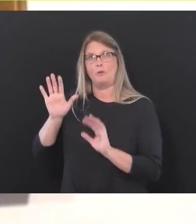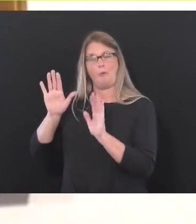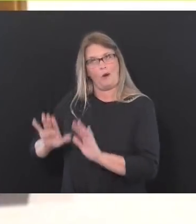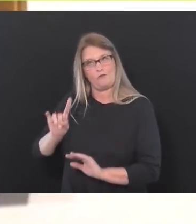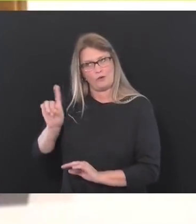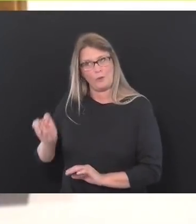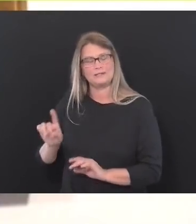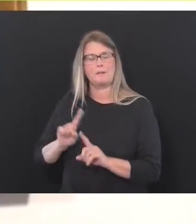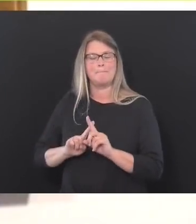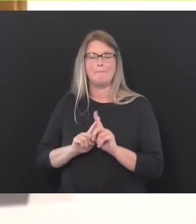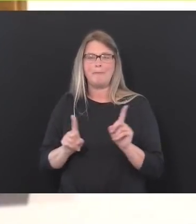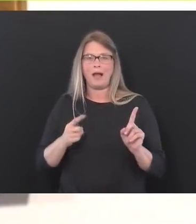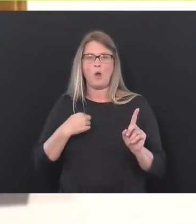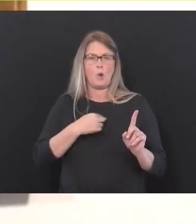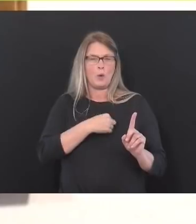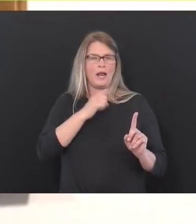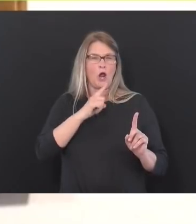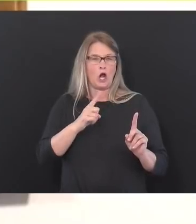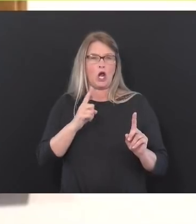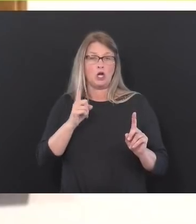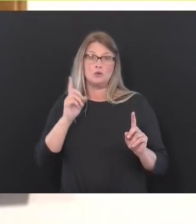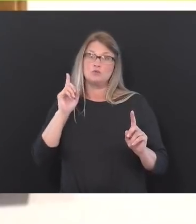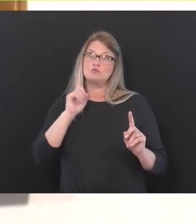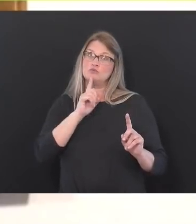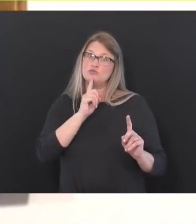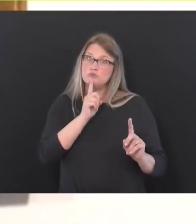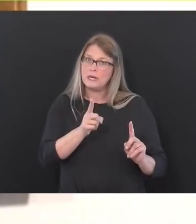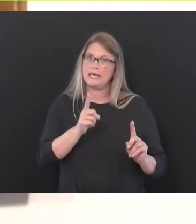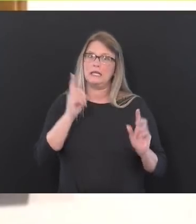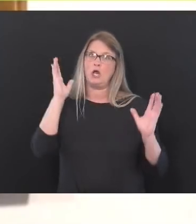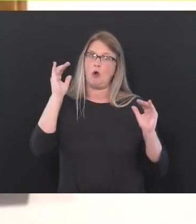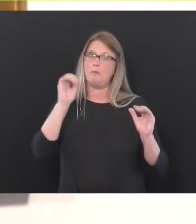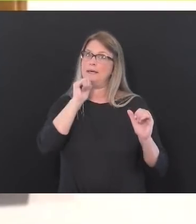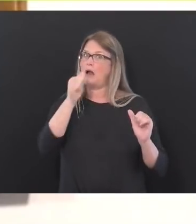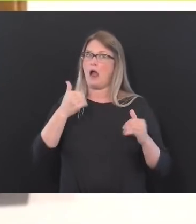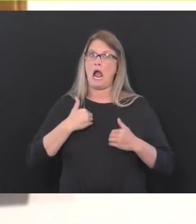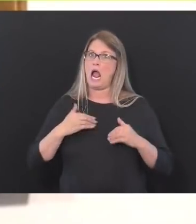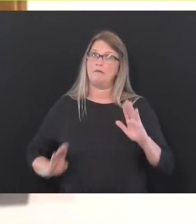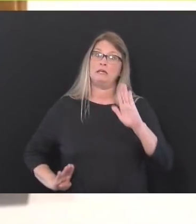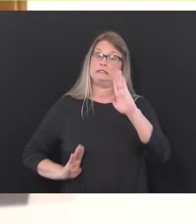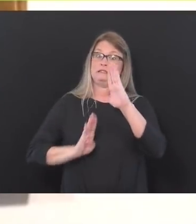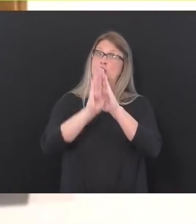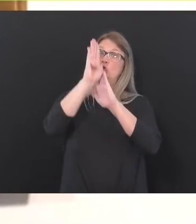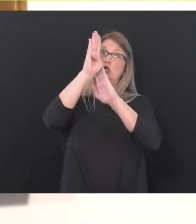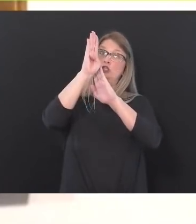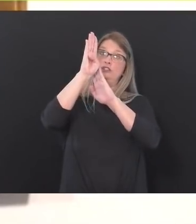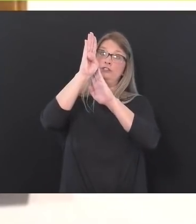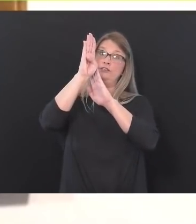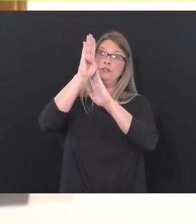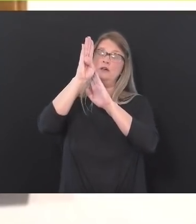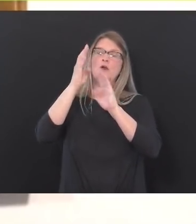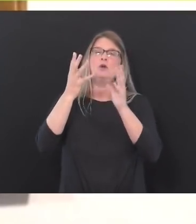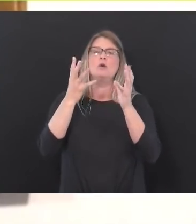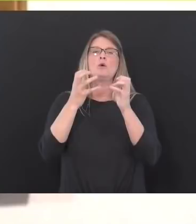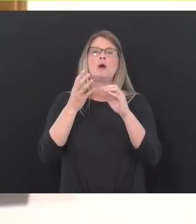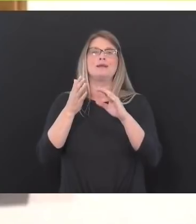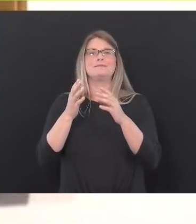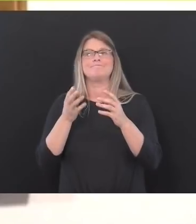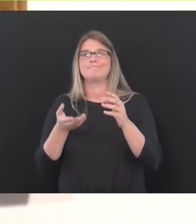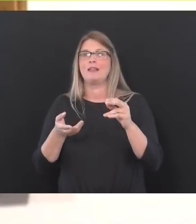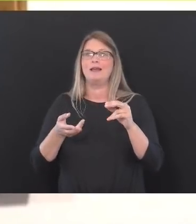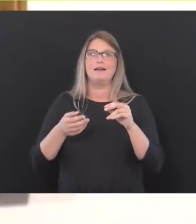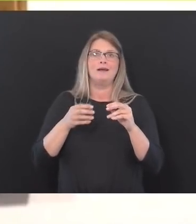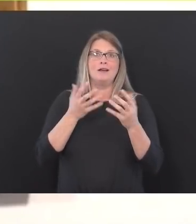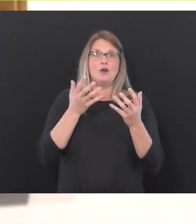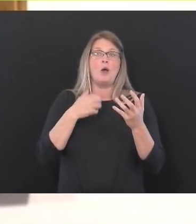question. We're hoping to avoid a real surge, and what we would look at would be, an increased number of emergency room